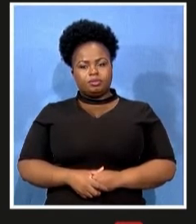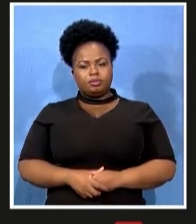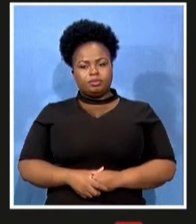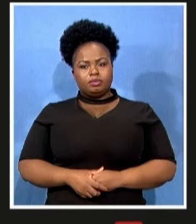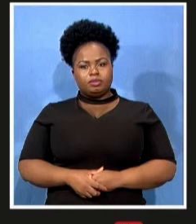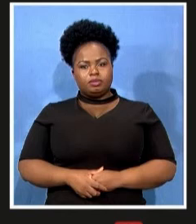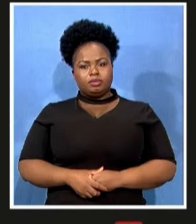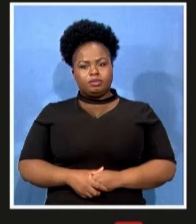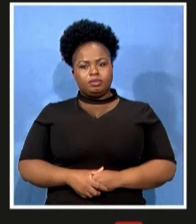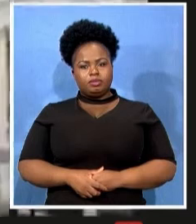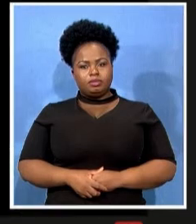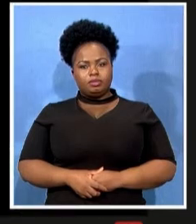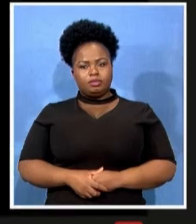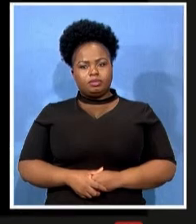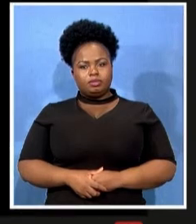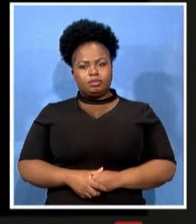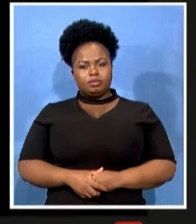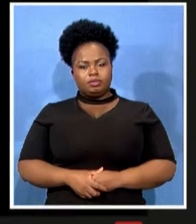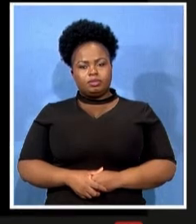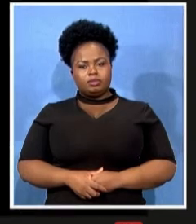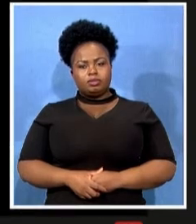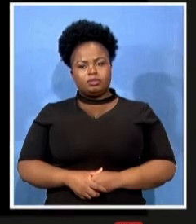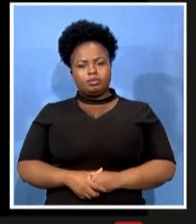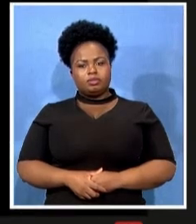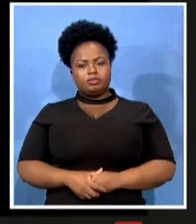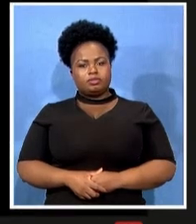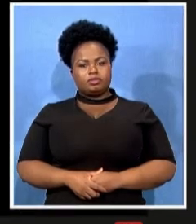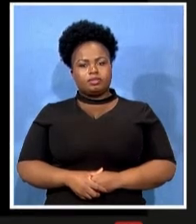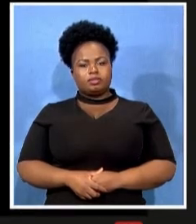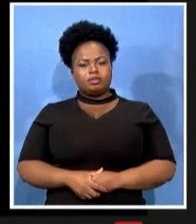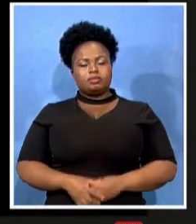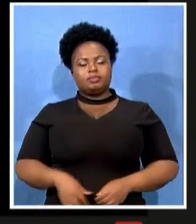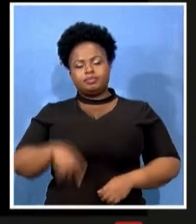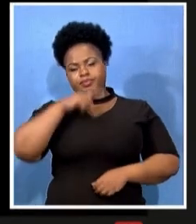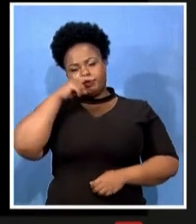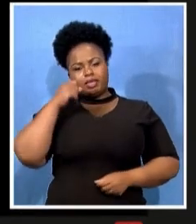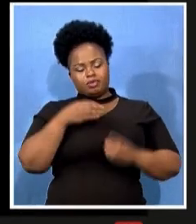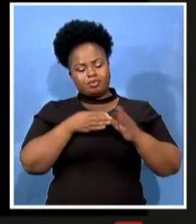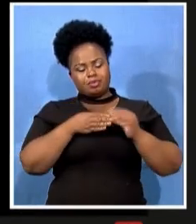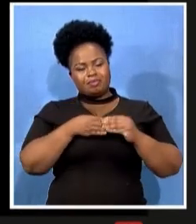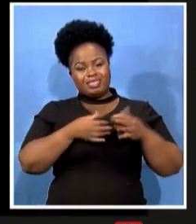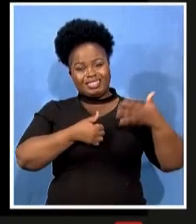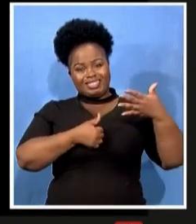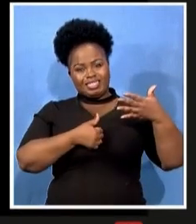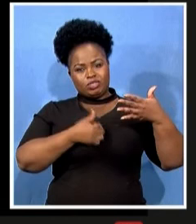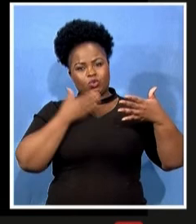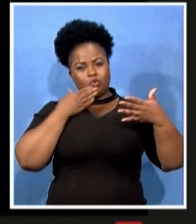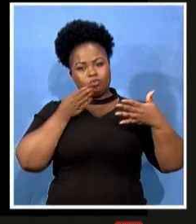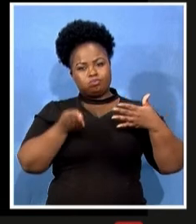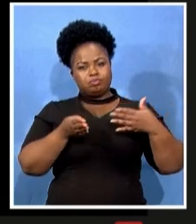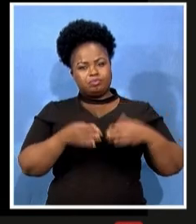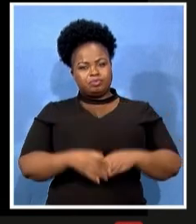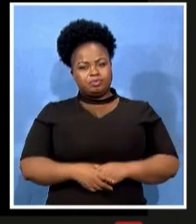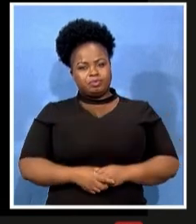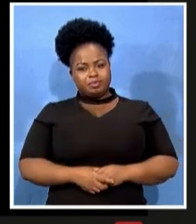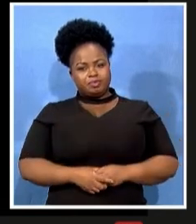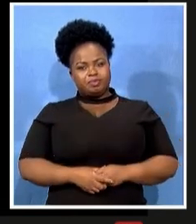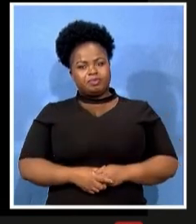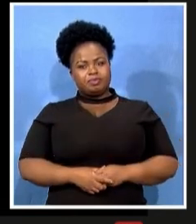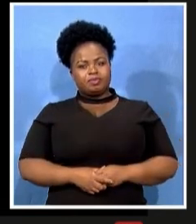to read the first 6 names of the members who will speak in this order. The first one is